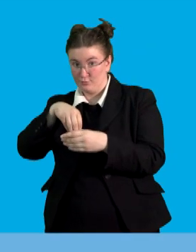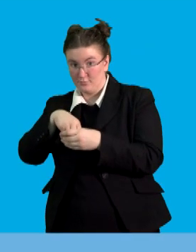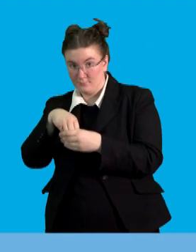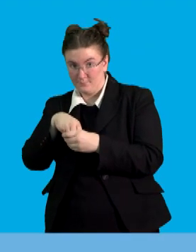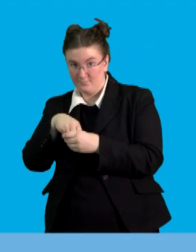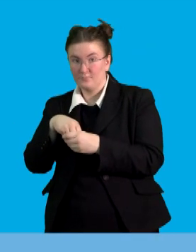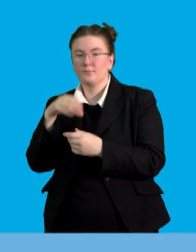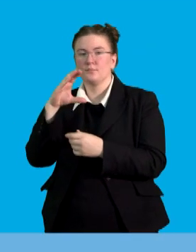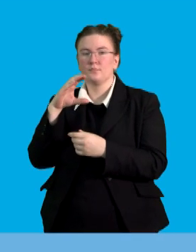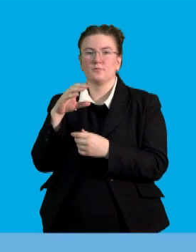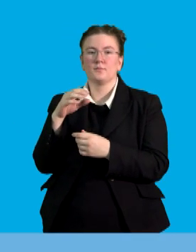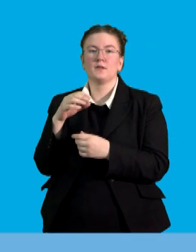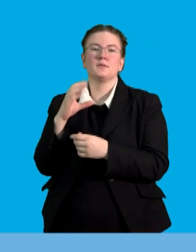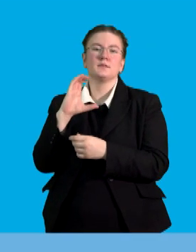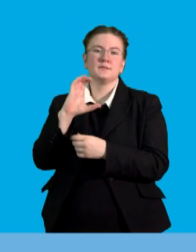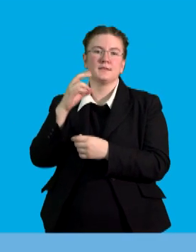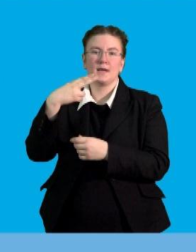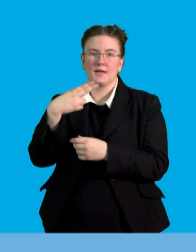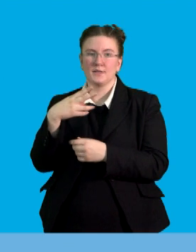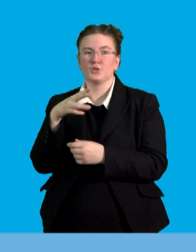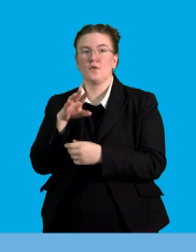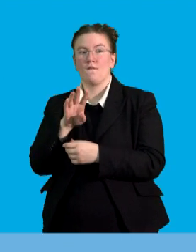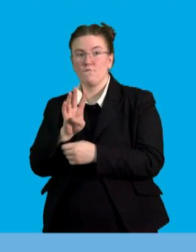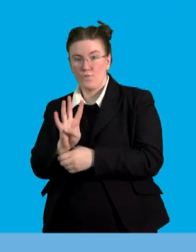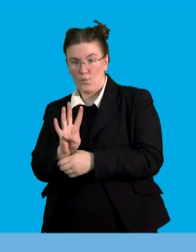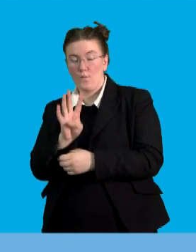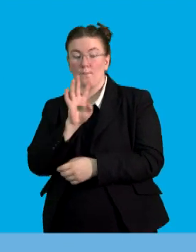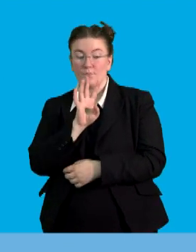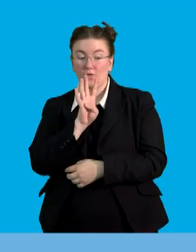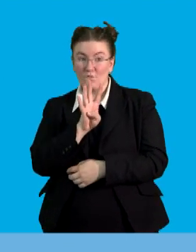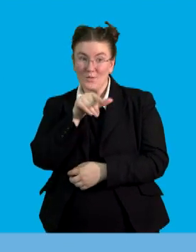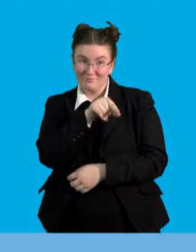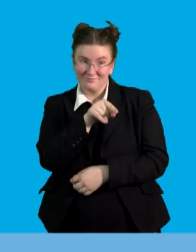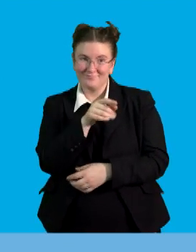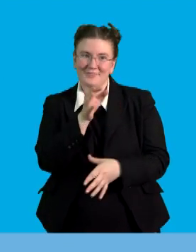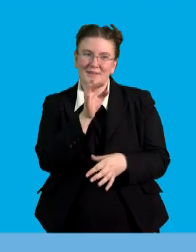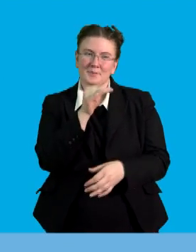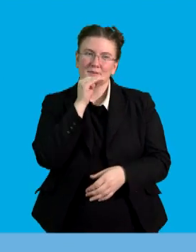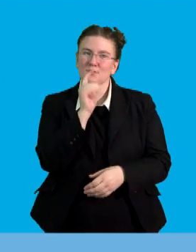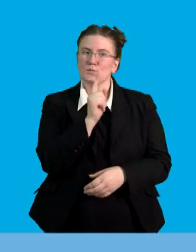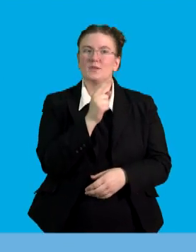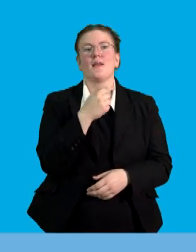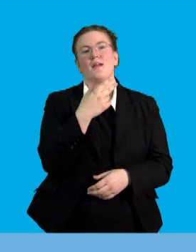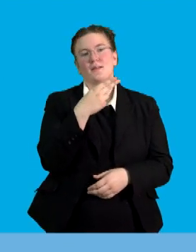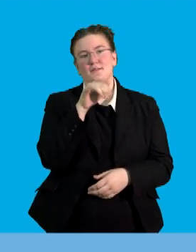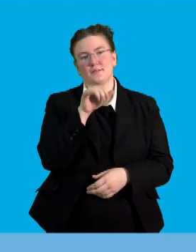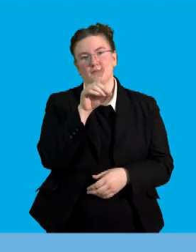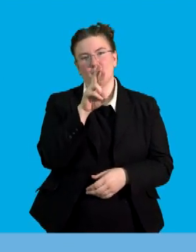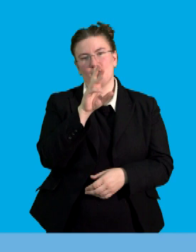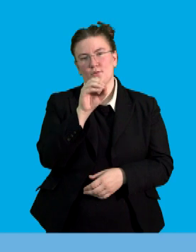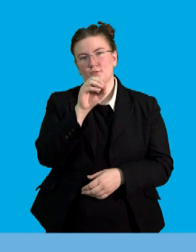we have of that substance. So on the CH4, the 4 tells us we have 4 hydrogen atoms in a